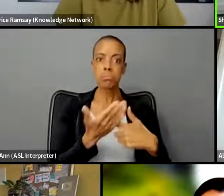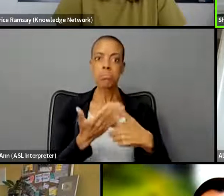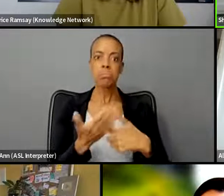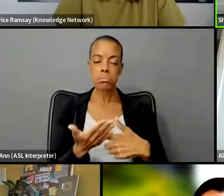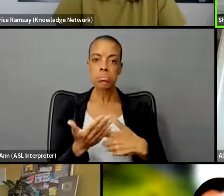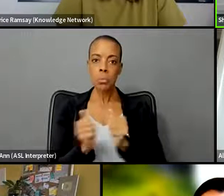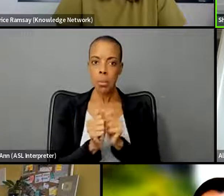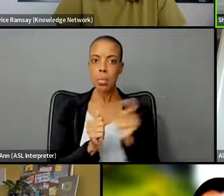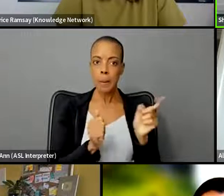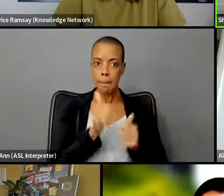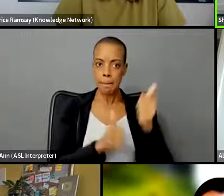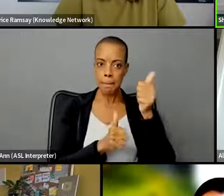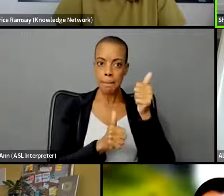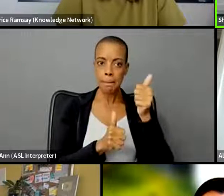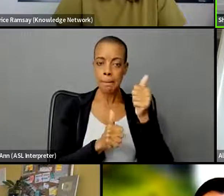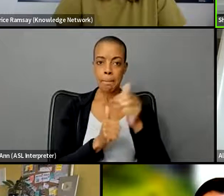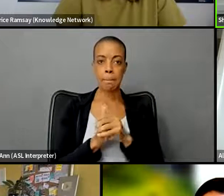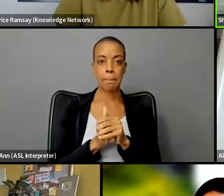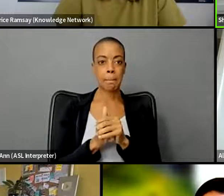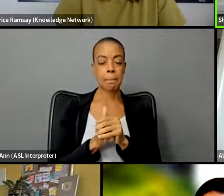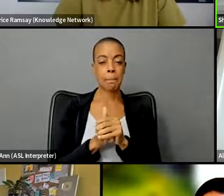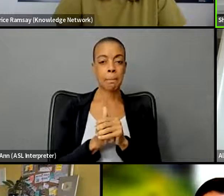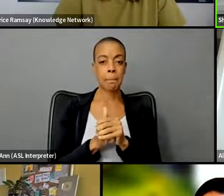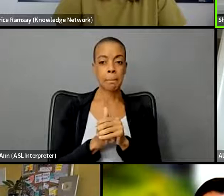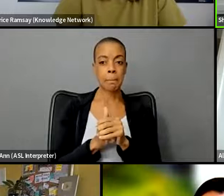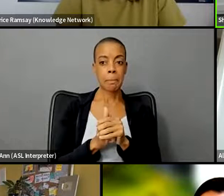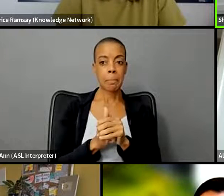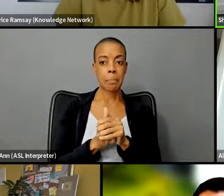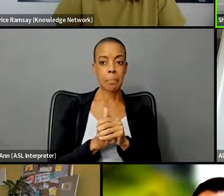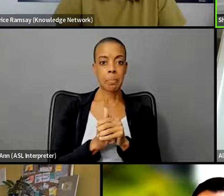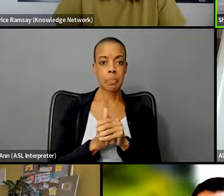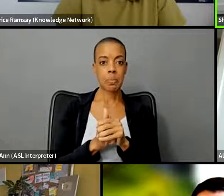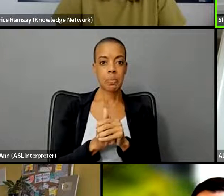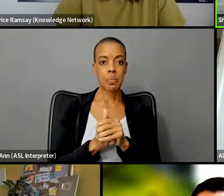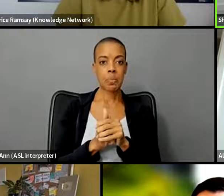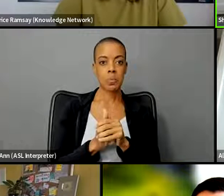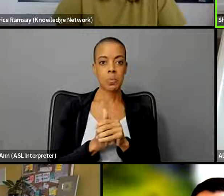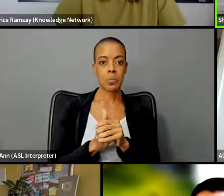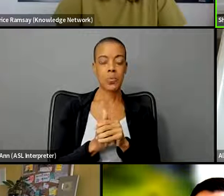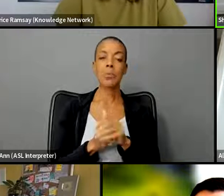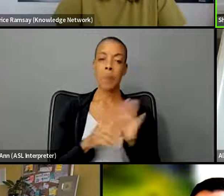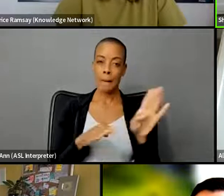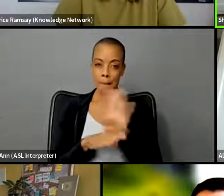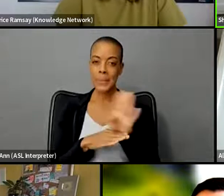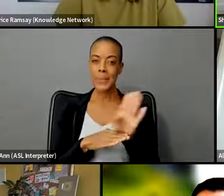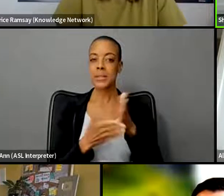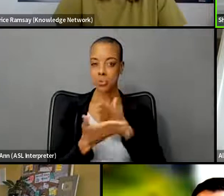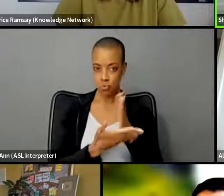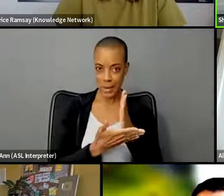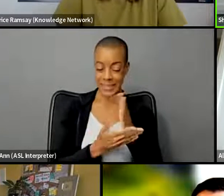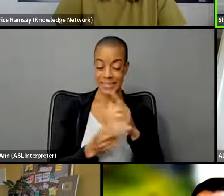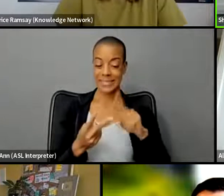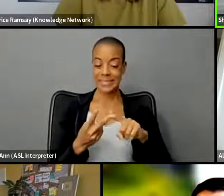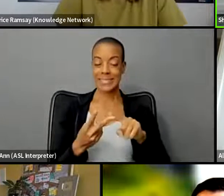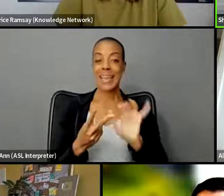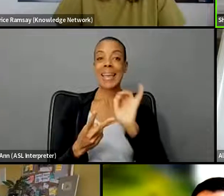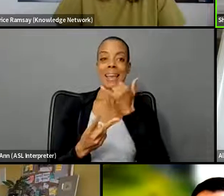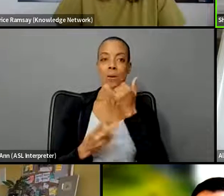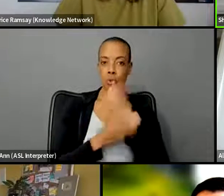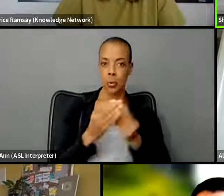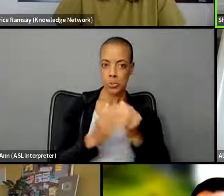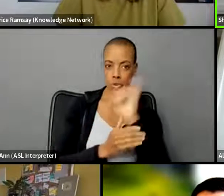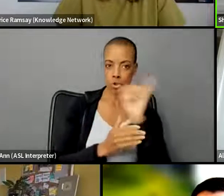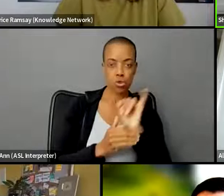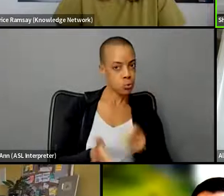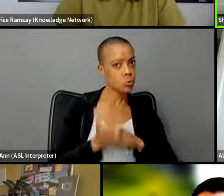So nothing is absolutely, it has to be, except things like business and rights, errors and emissions insurance, things like